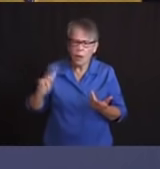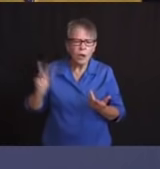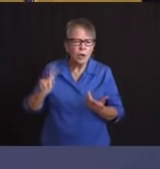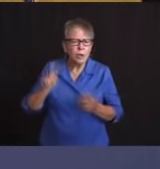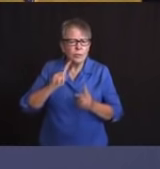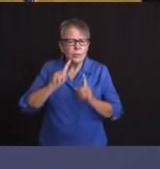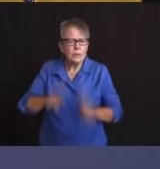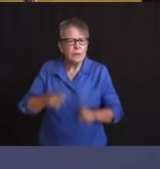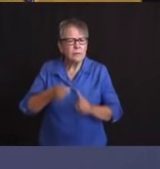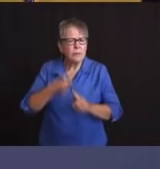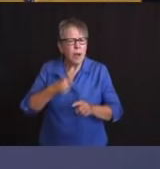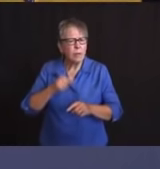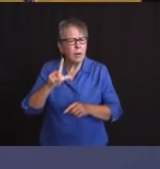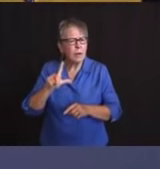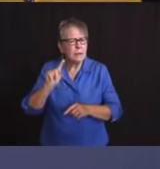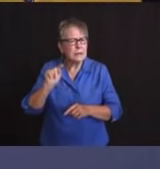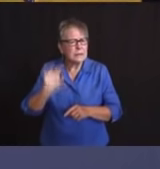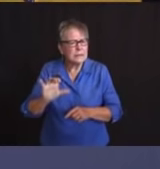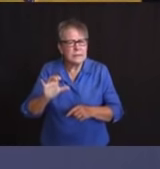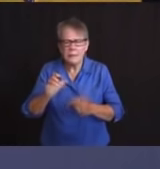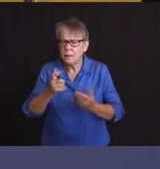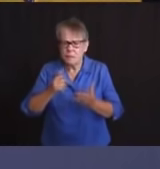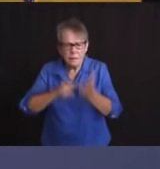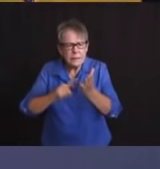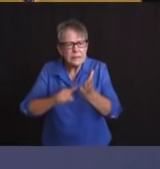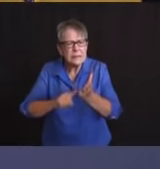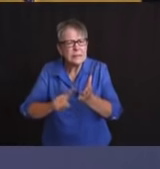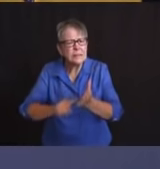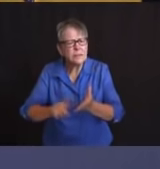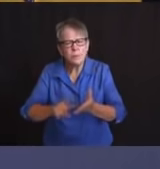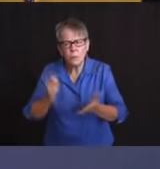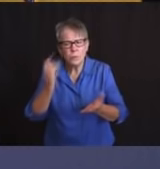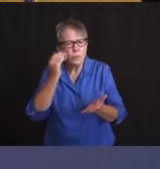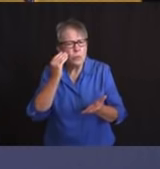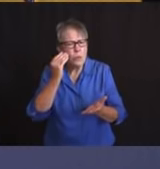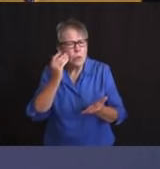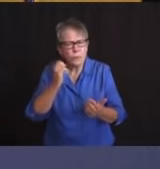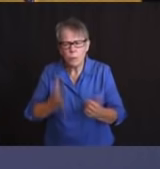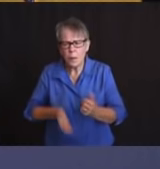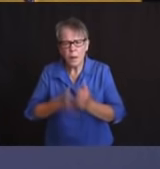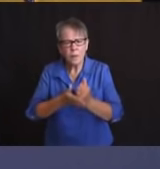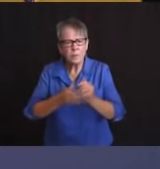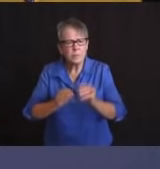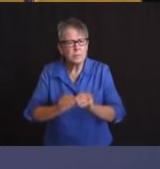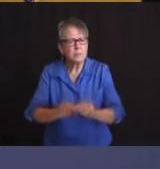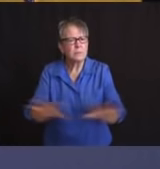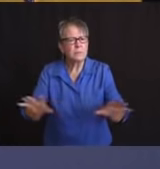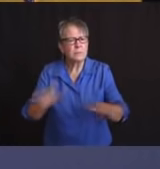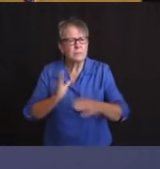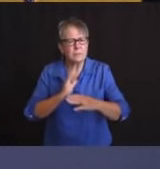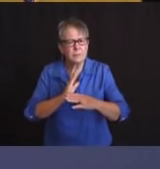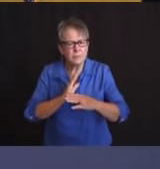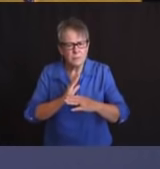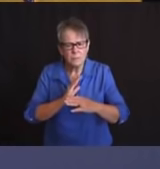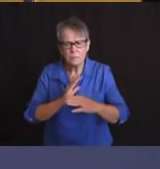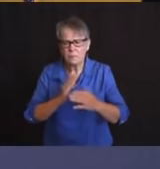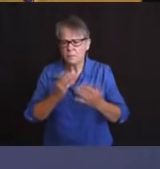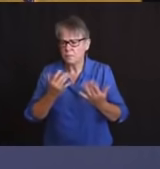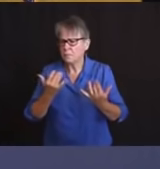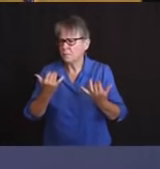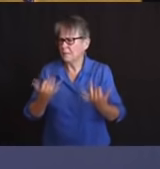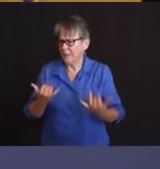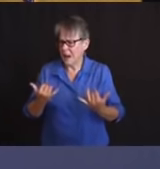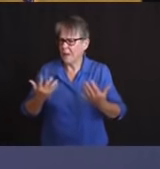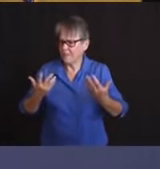industry, not only trying to figure out what happened, but also trying to figure out that what happened doesn't ever